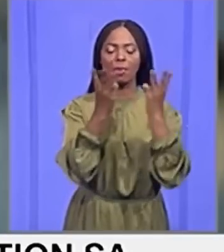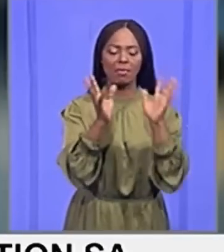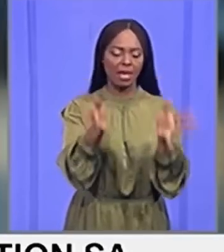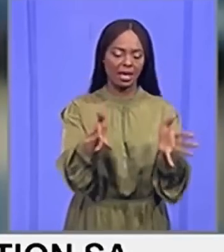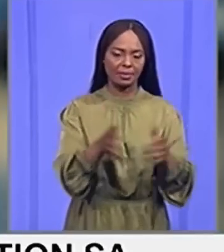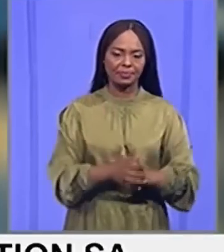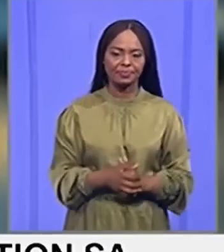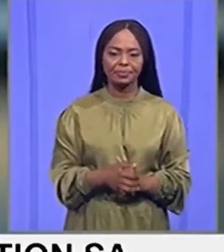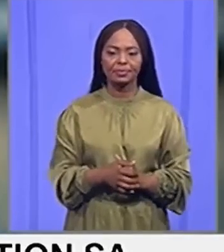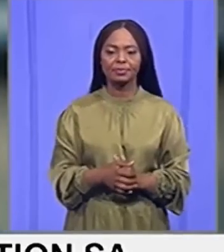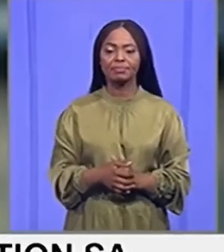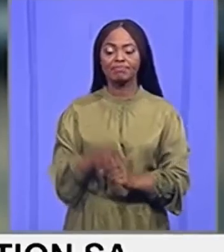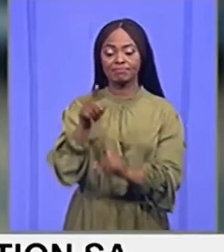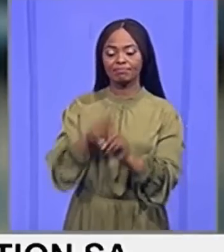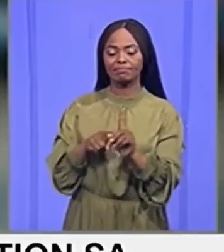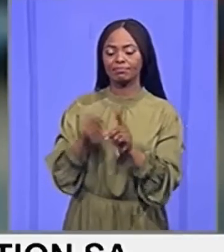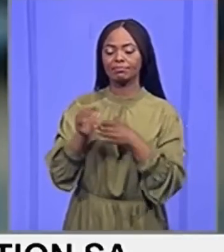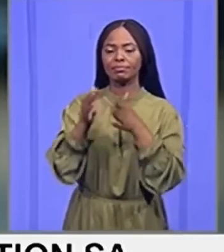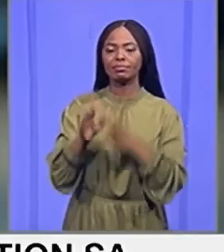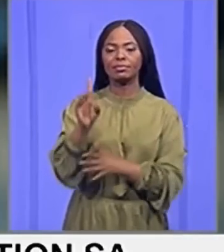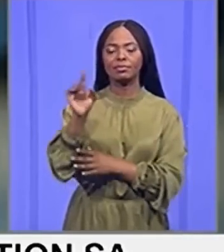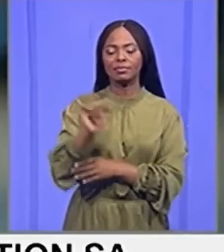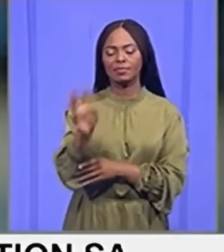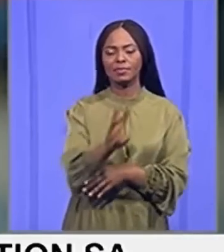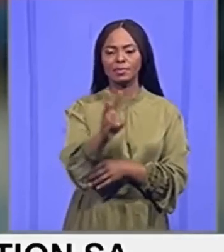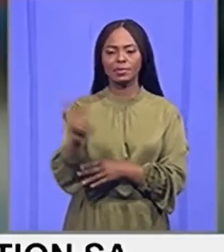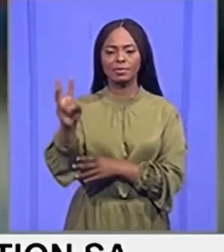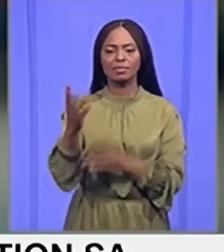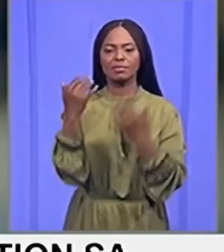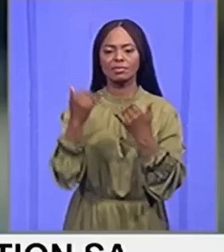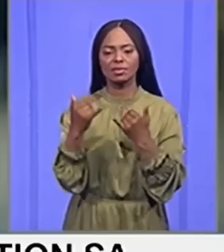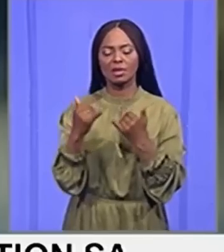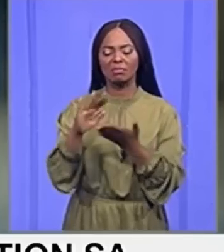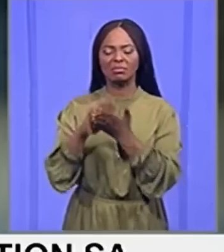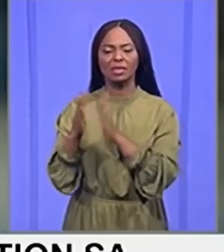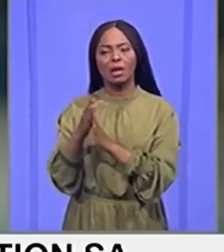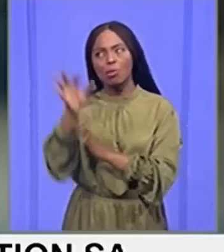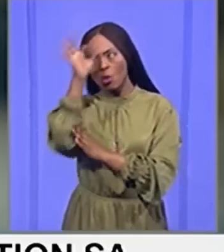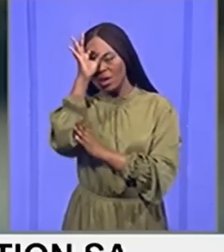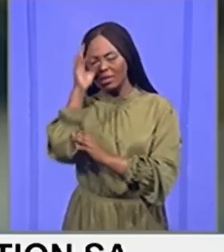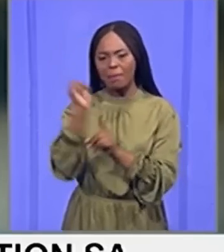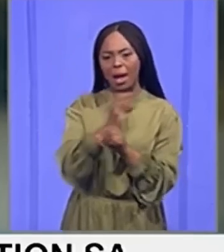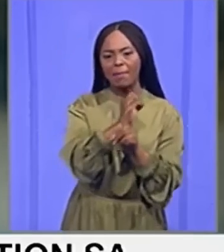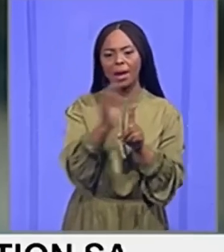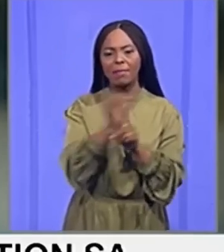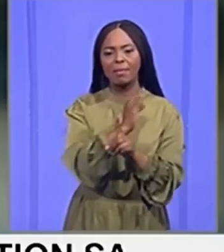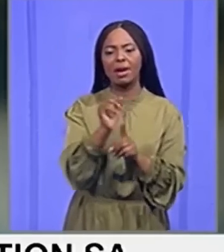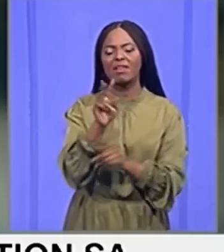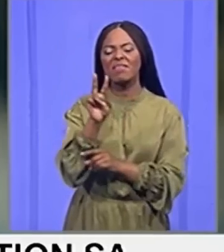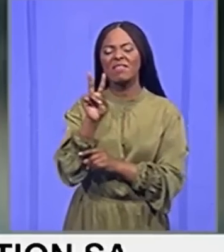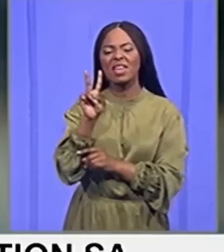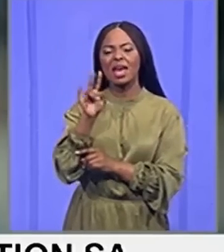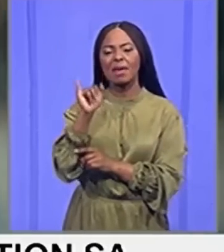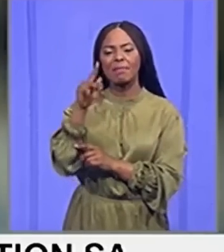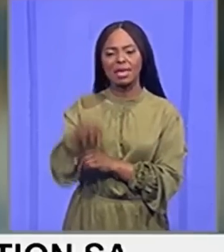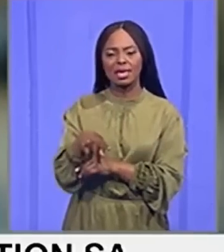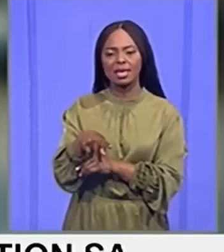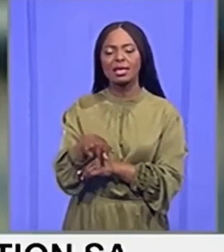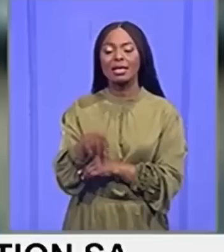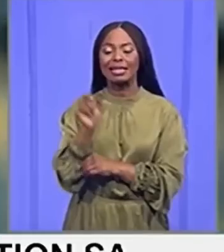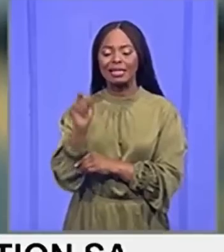Steenhuisen o se o lotse ka bohale ditlaleo tsa ho otlwa ha ba ahi ke ditheo tsa lekala la sepolesa la VIP ka hore seo ke